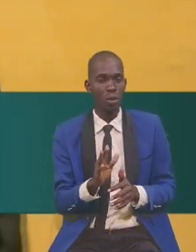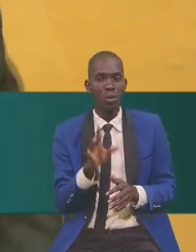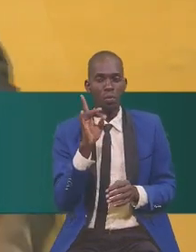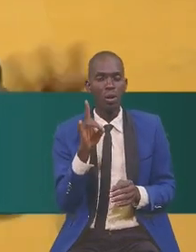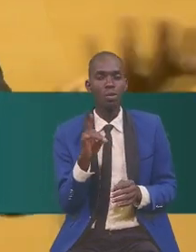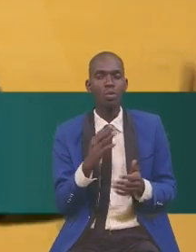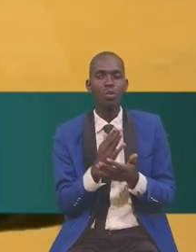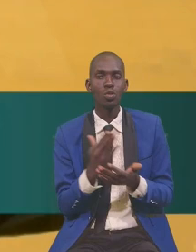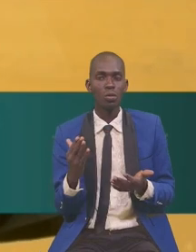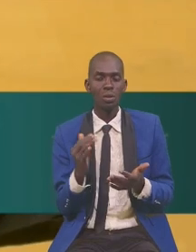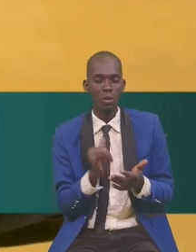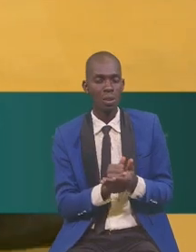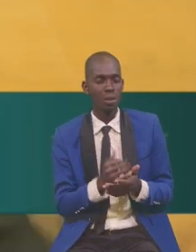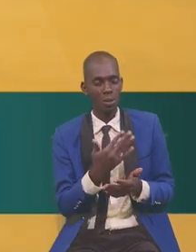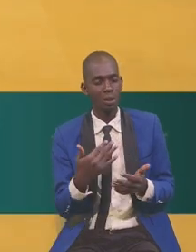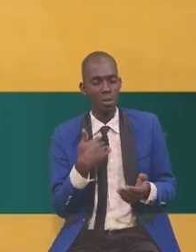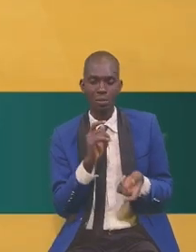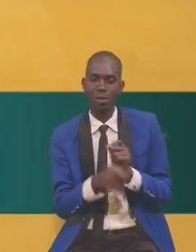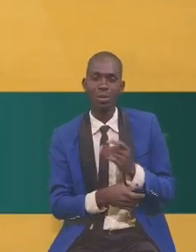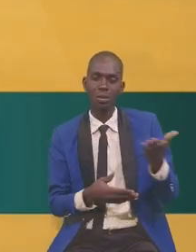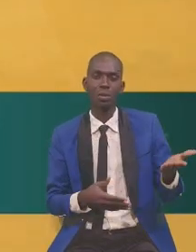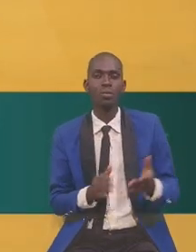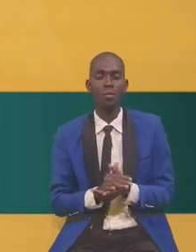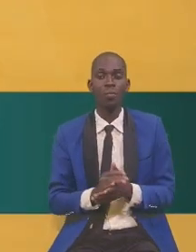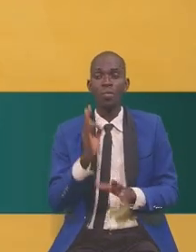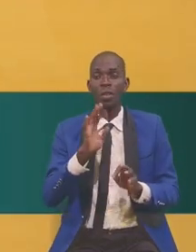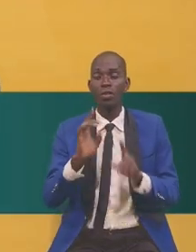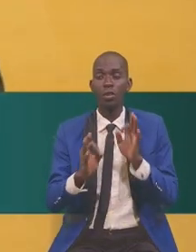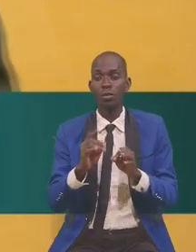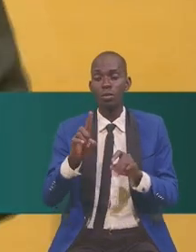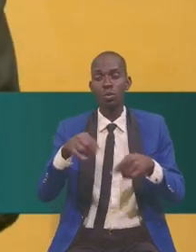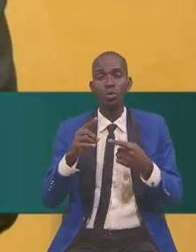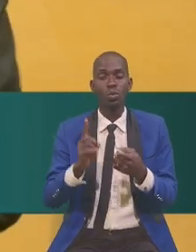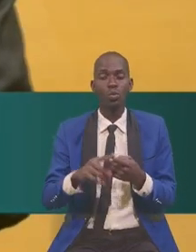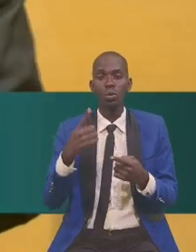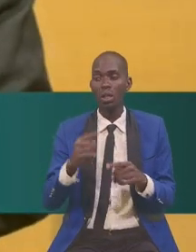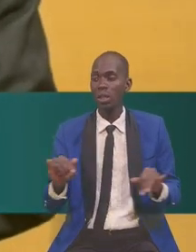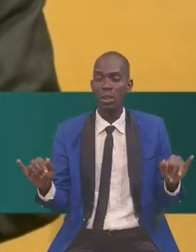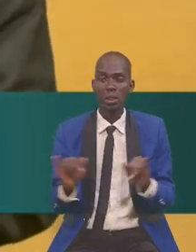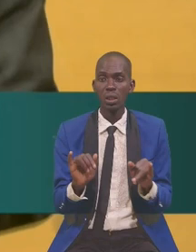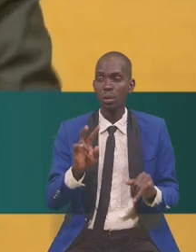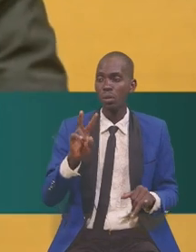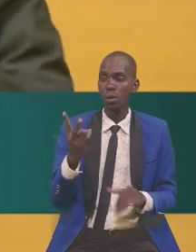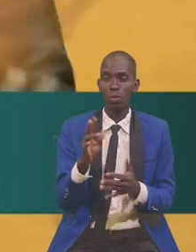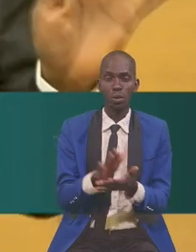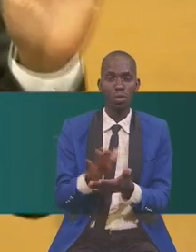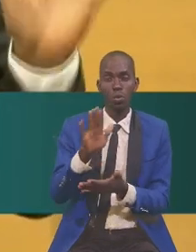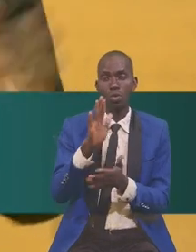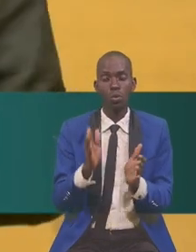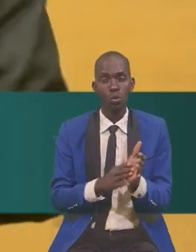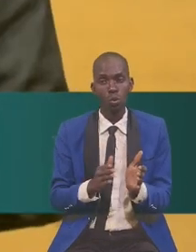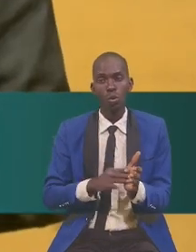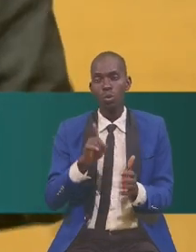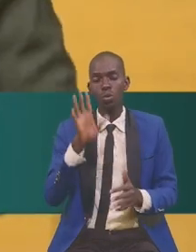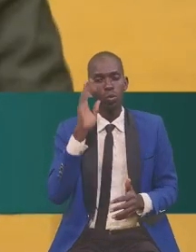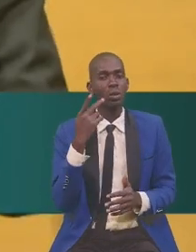level, the curriculum has changed. If you go to the same secondary school you attended, curriculum